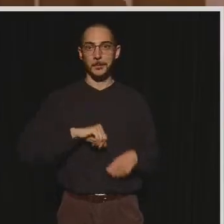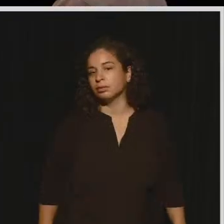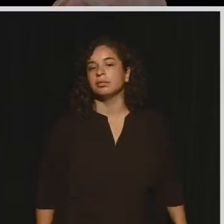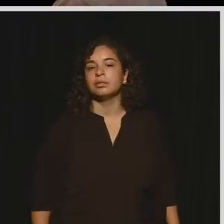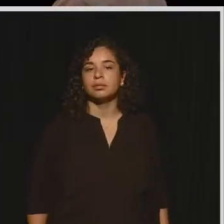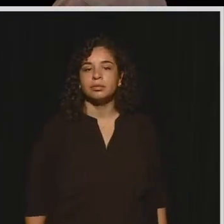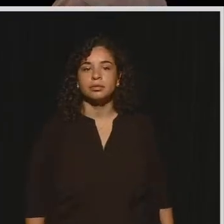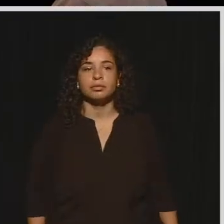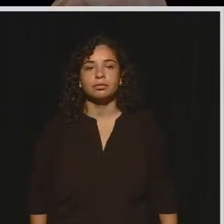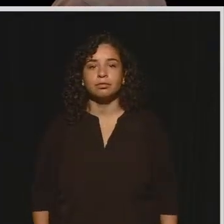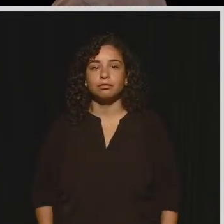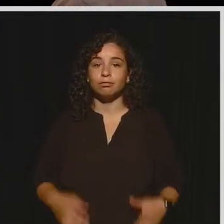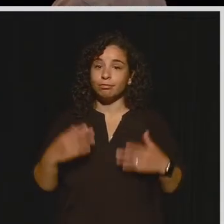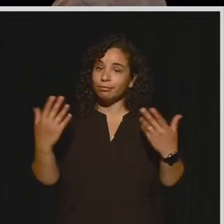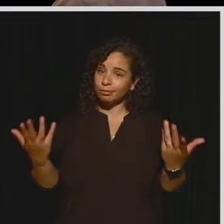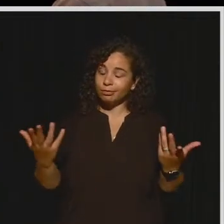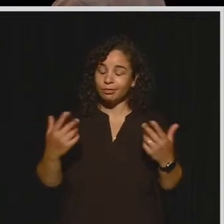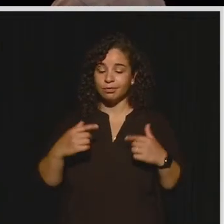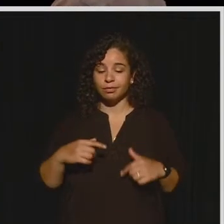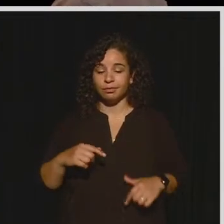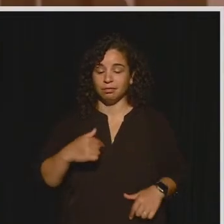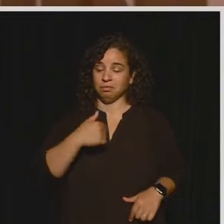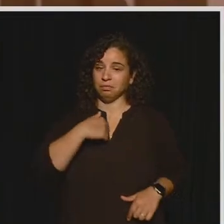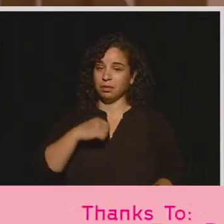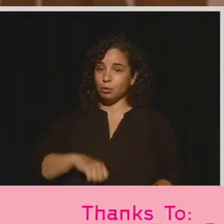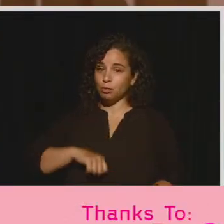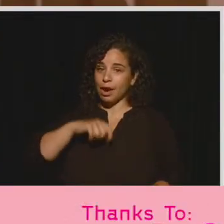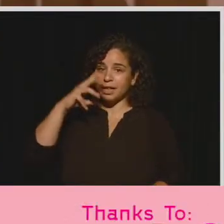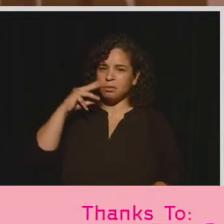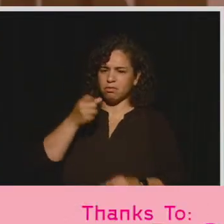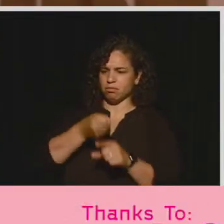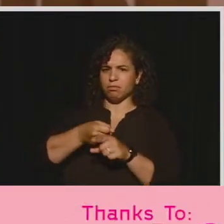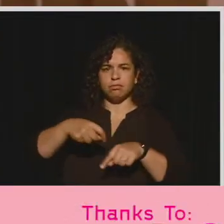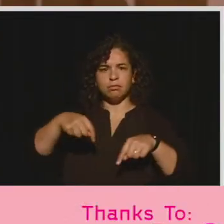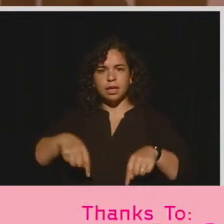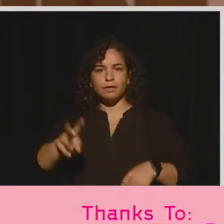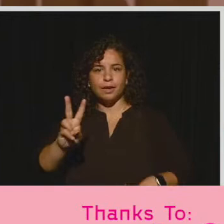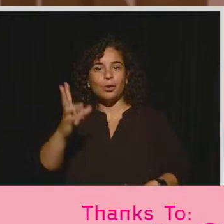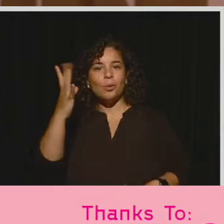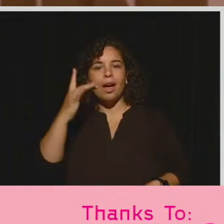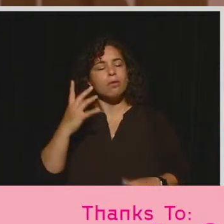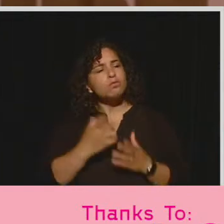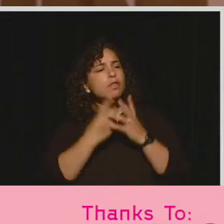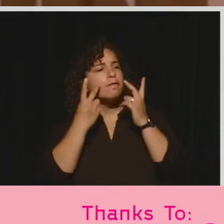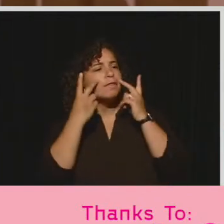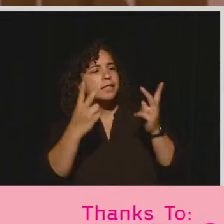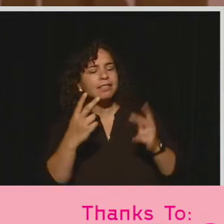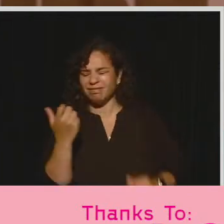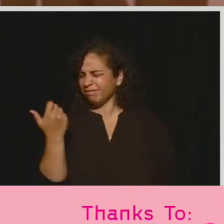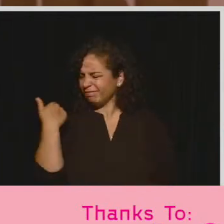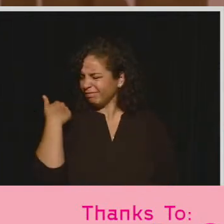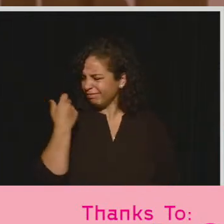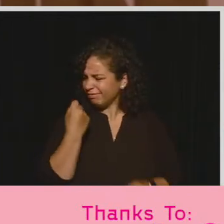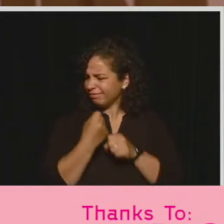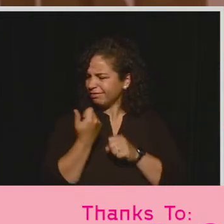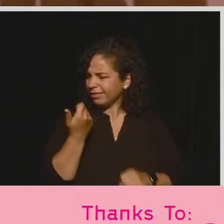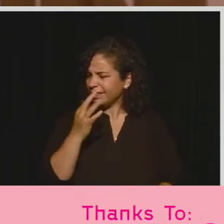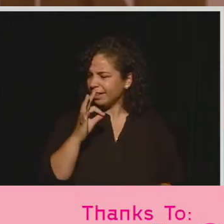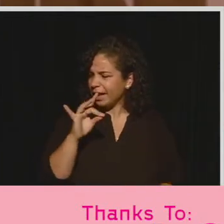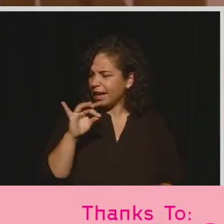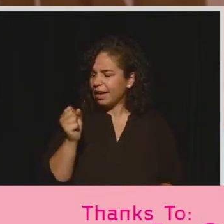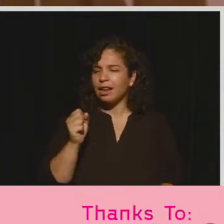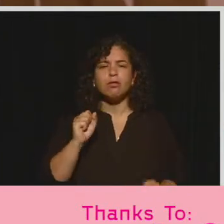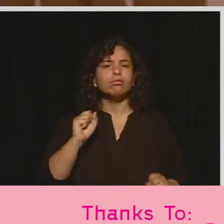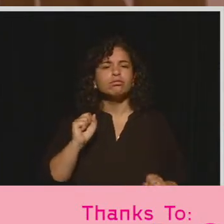years? Coincidentally, our Pride experience started by chance in Vancouver. We came here to visit in 1980, I think it was, and we were down by